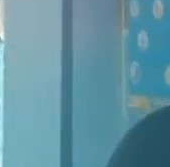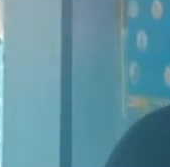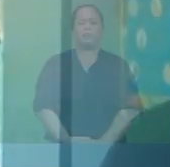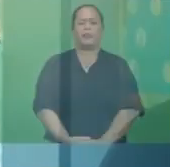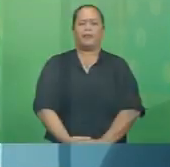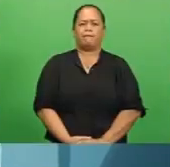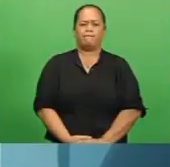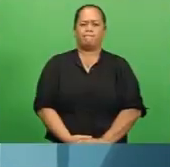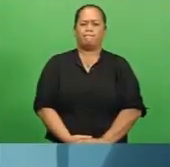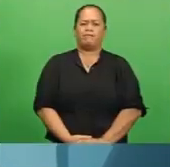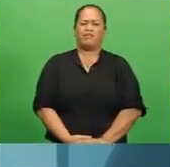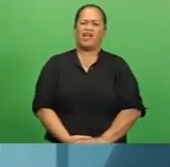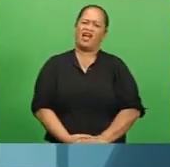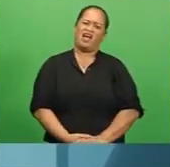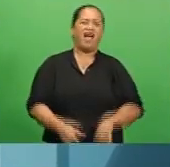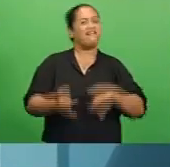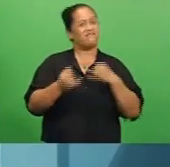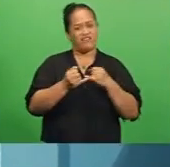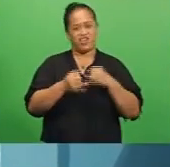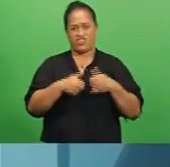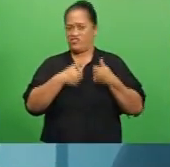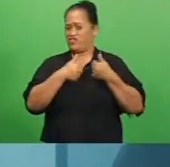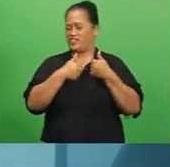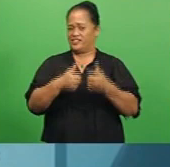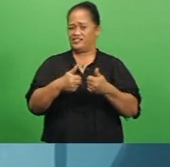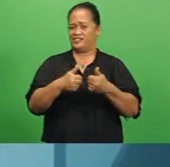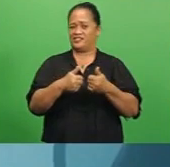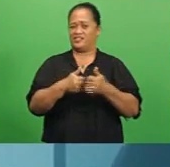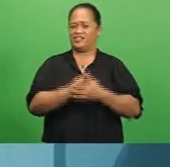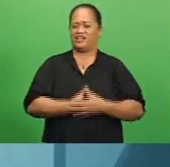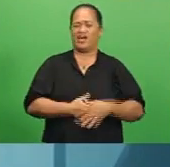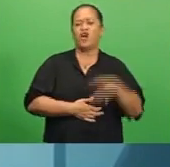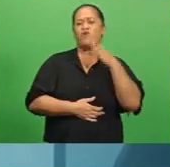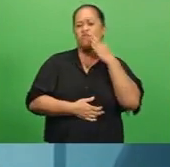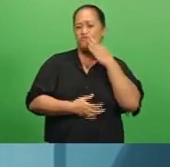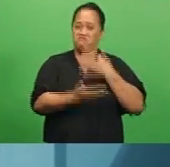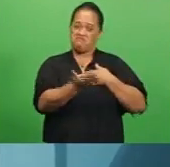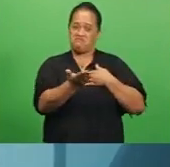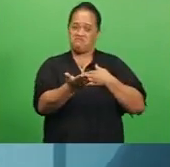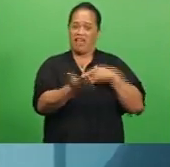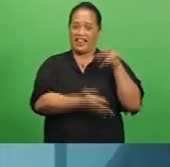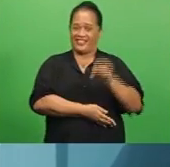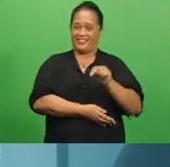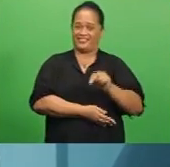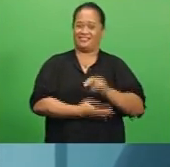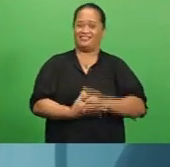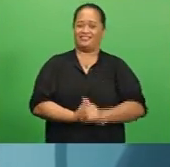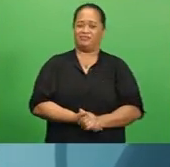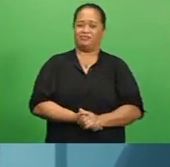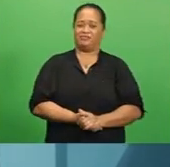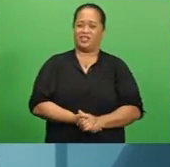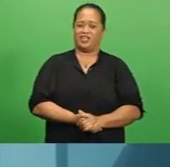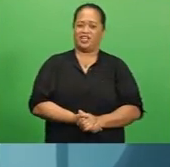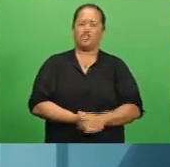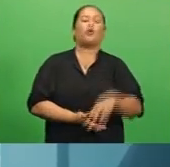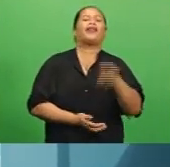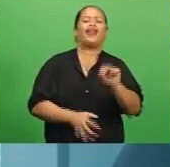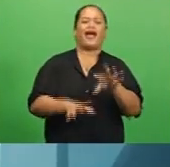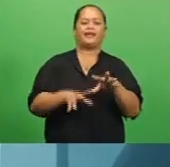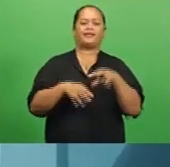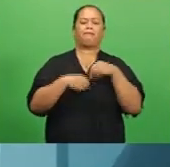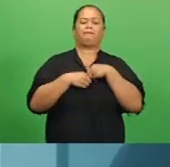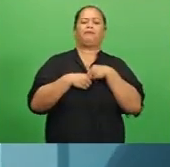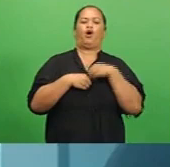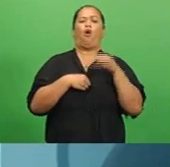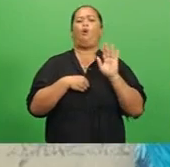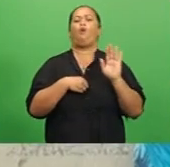Oh, it's very good, and when you are in need and in trouble, you will have to accept all the helps that